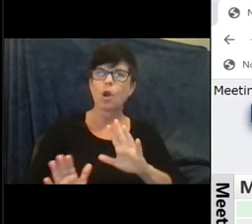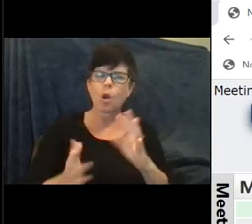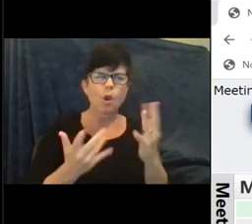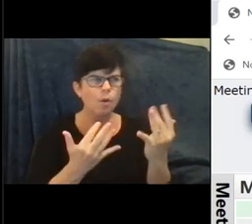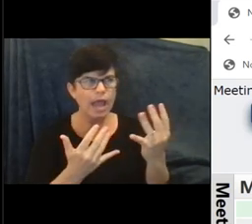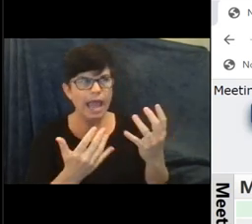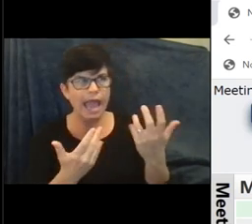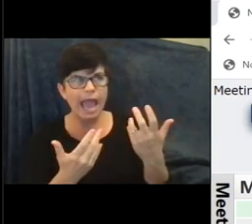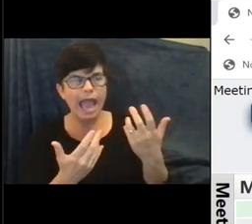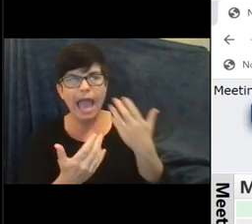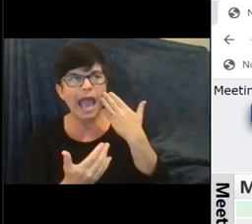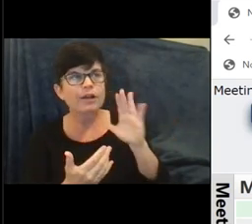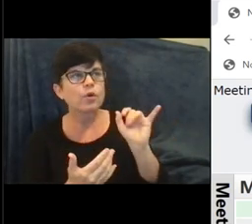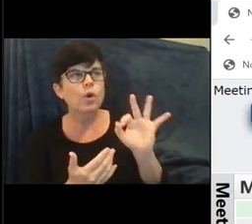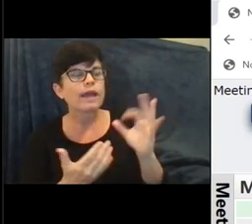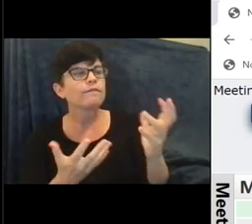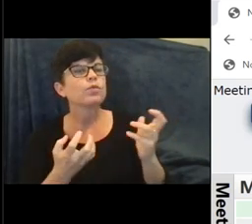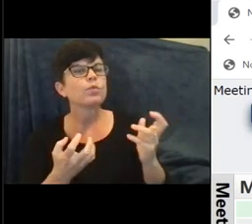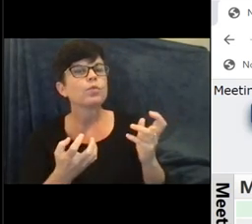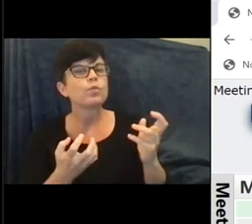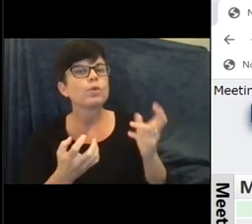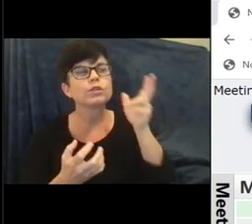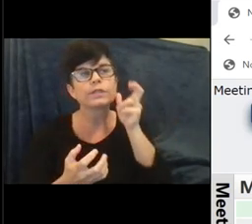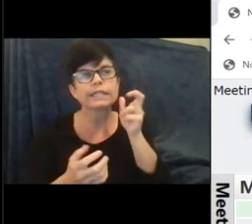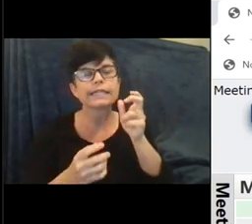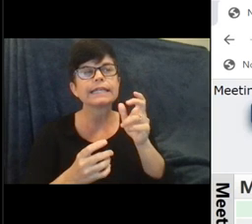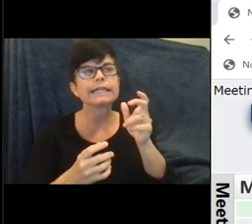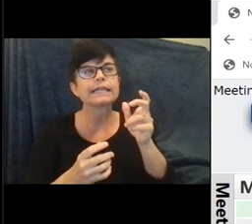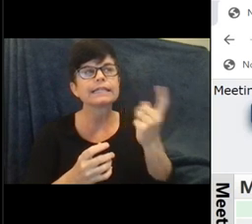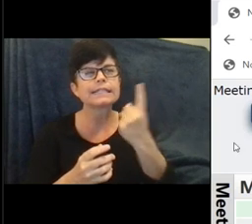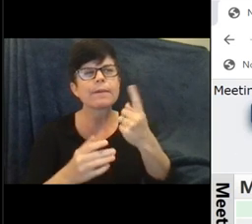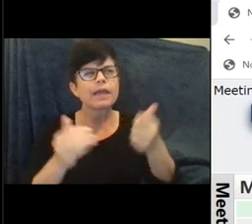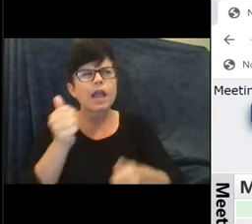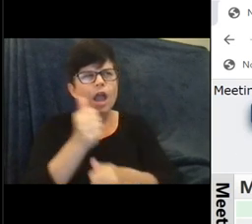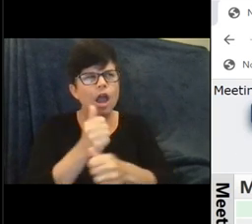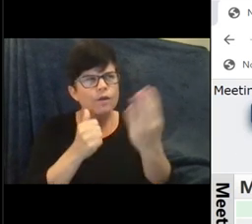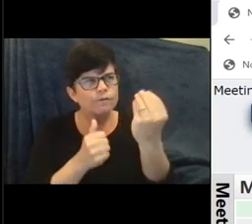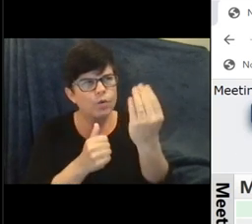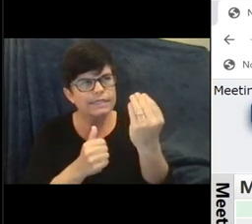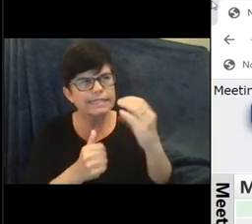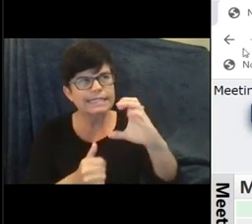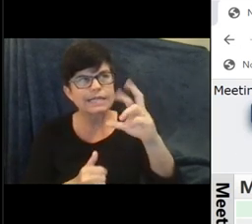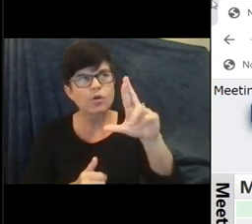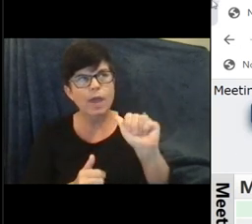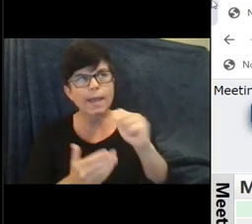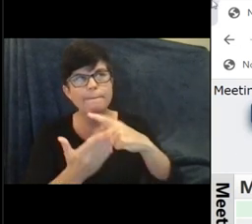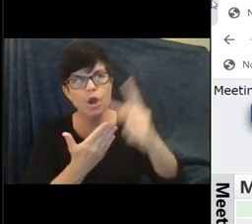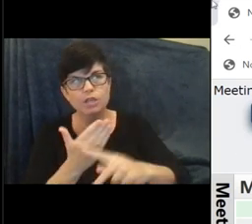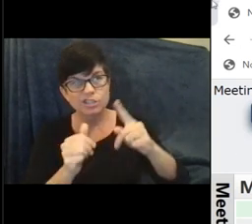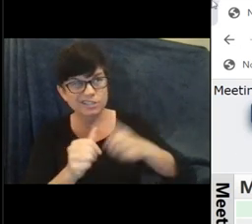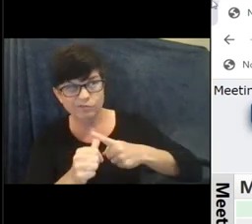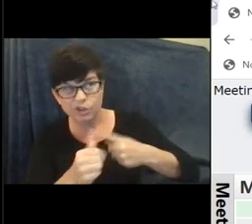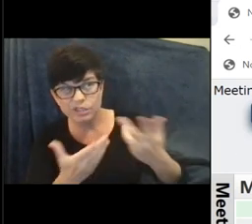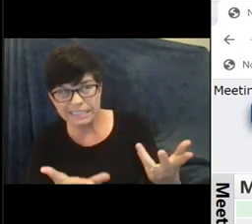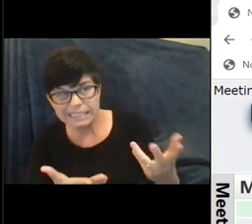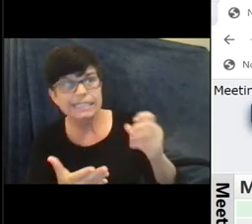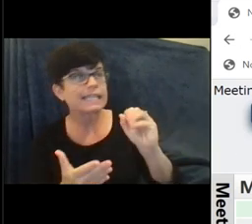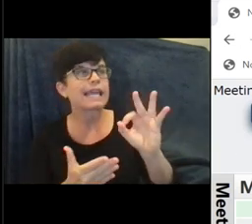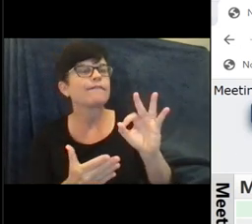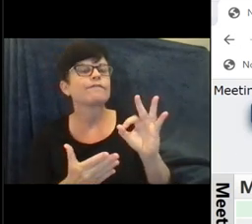wanted to hear anything under number 14, any of the CRA projects first, just to, in case if